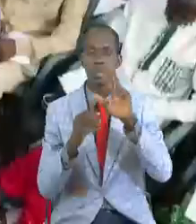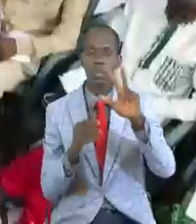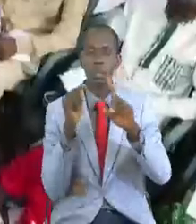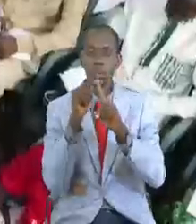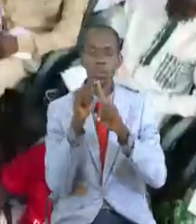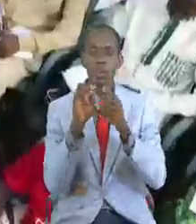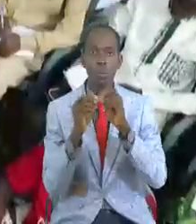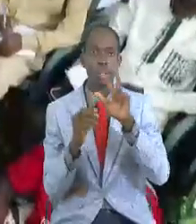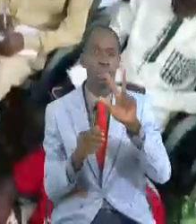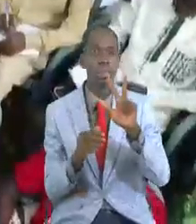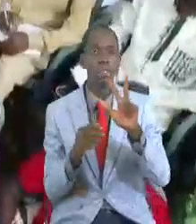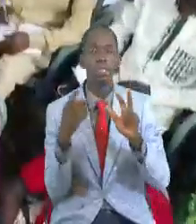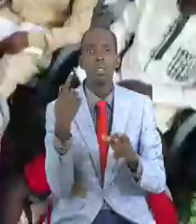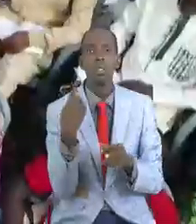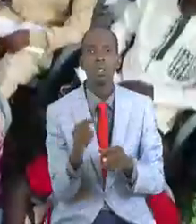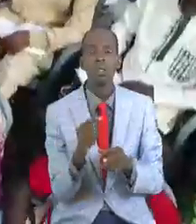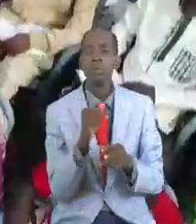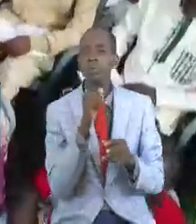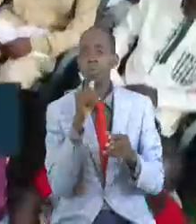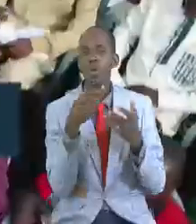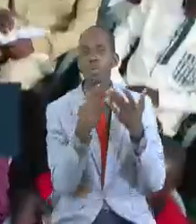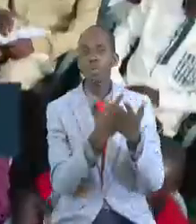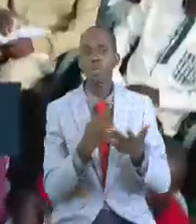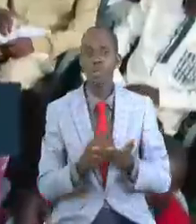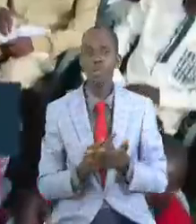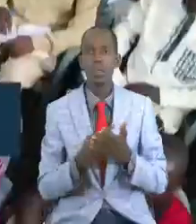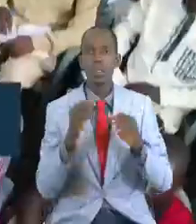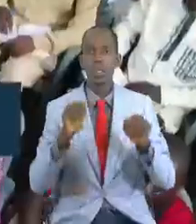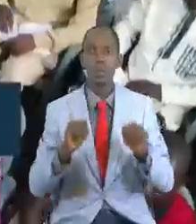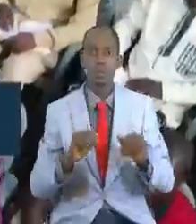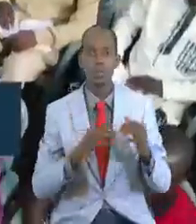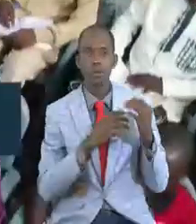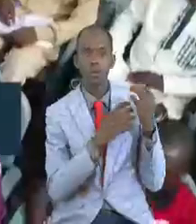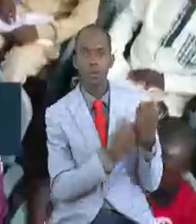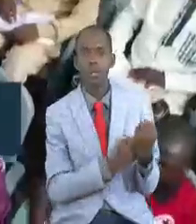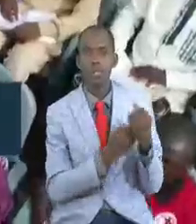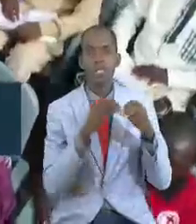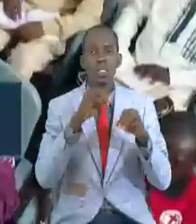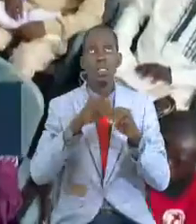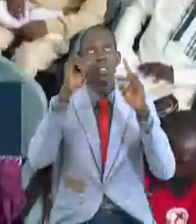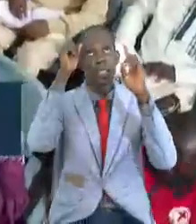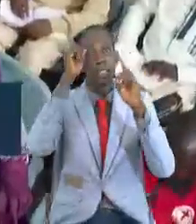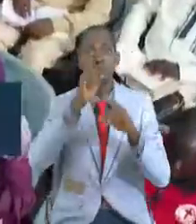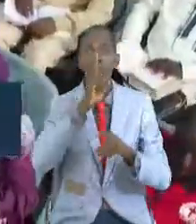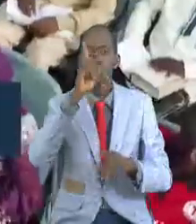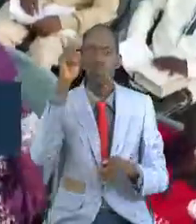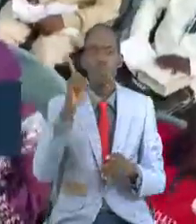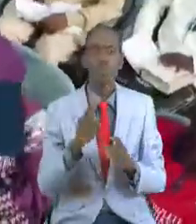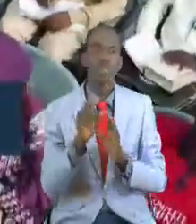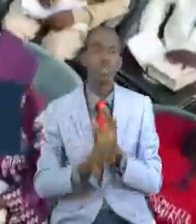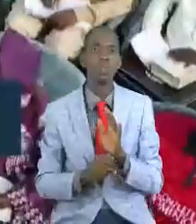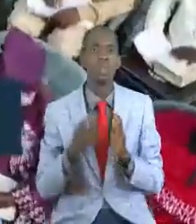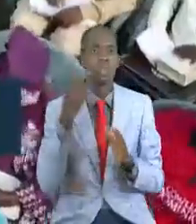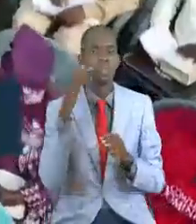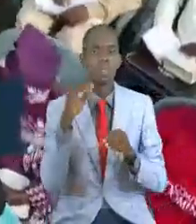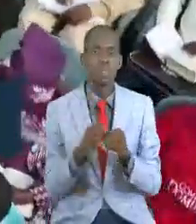The incontestable confidence in his suretyship. We're coming to chapter